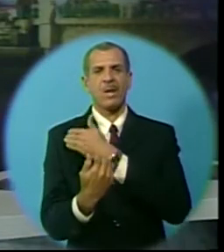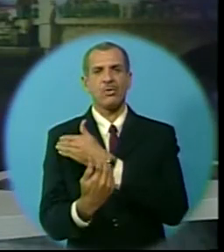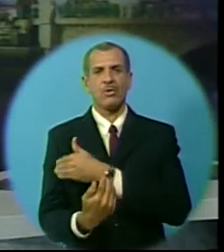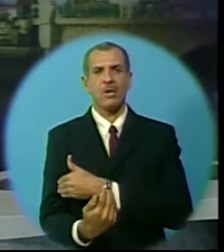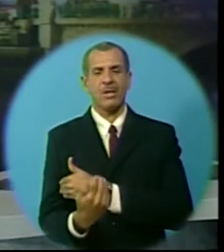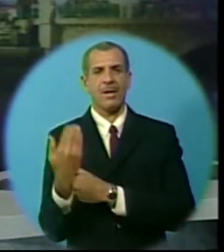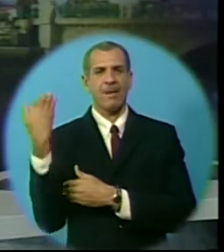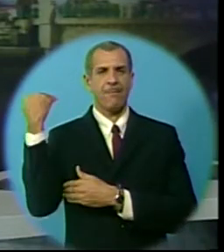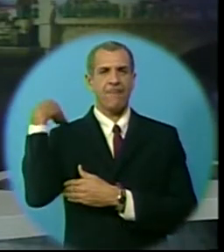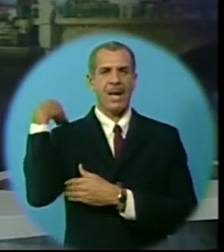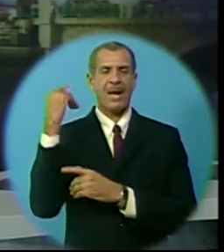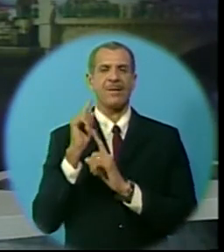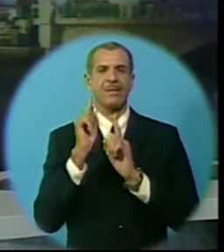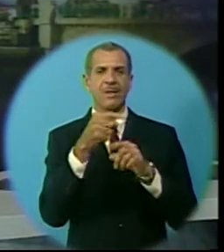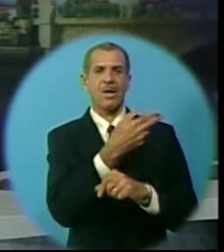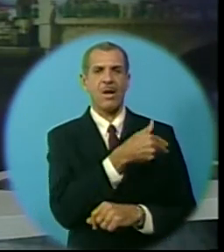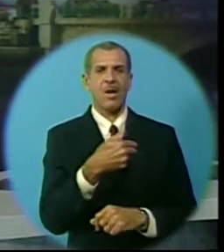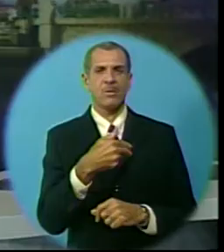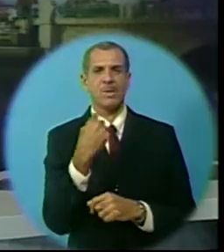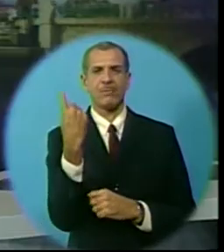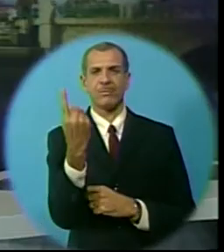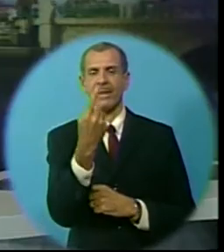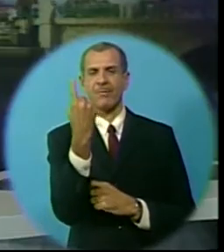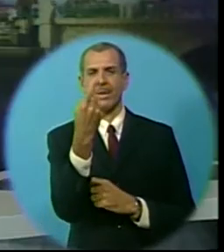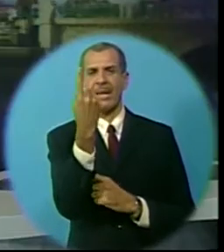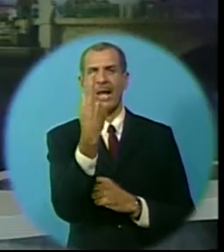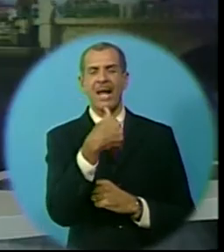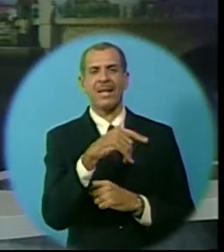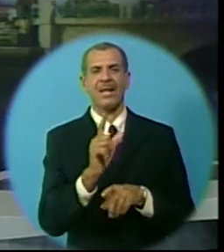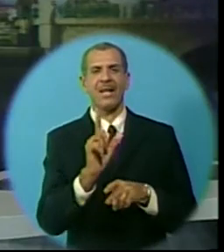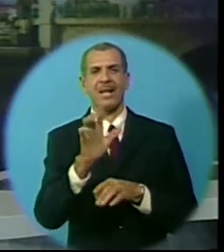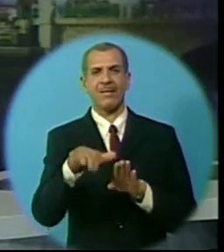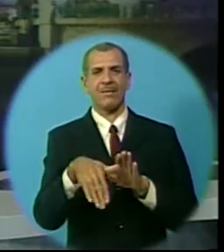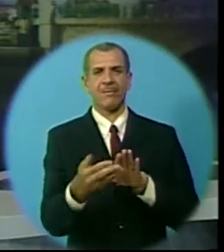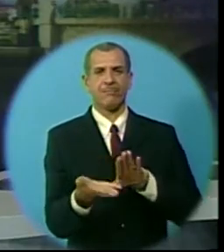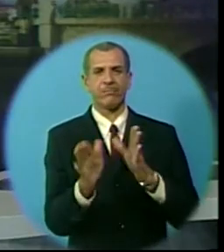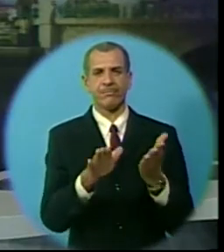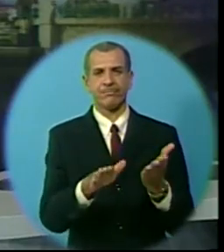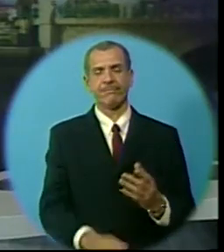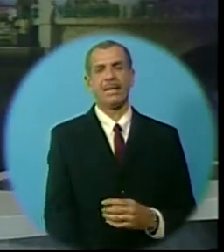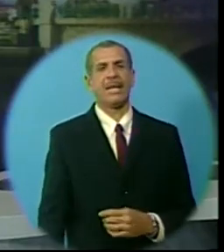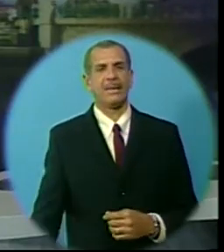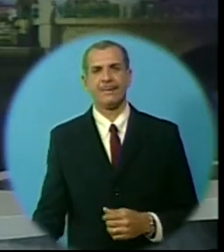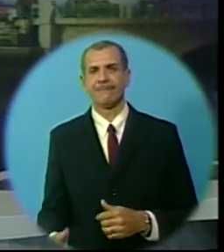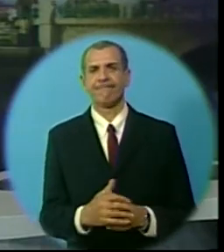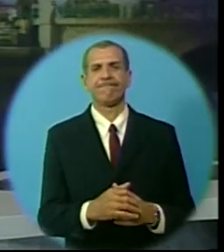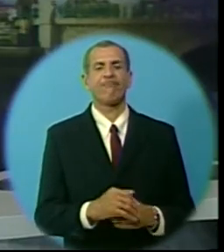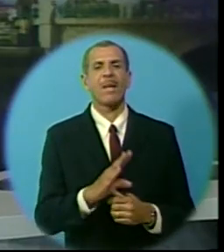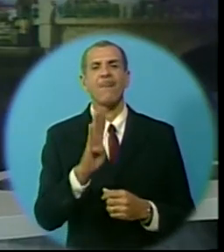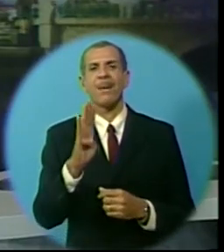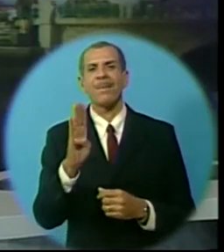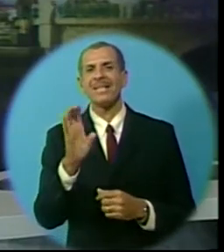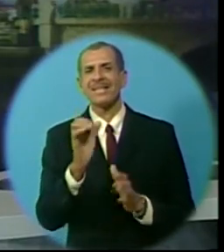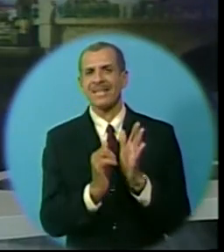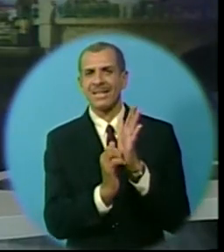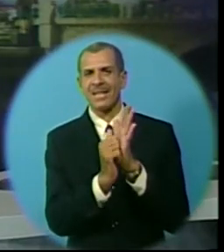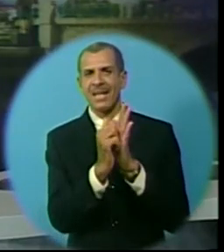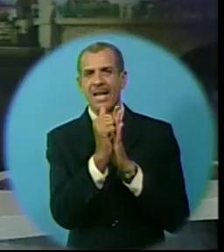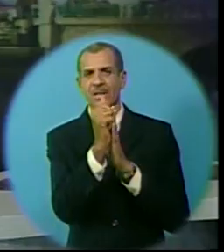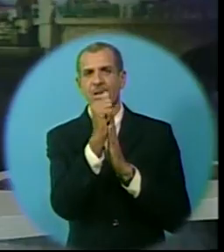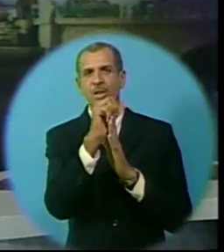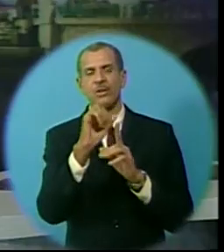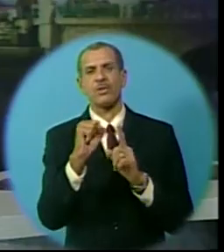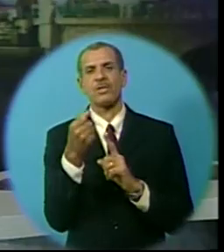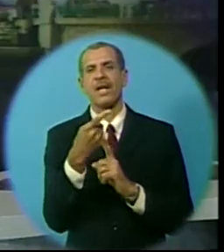back. He was taken to the hospital by ambulance where he later died. The Barbados Cancer Society's efforts to treat